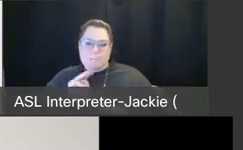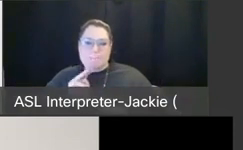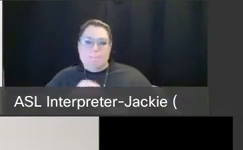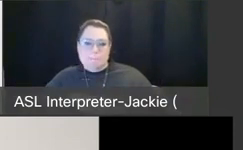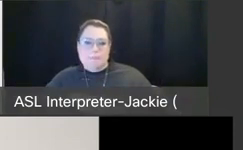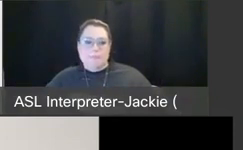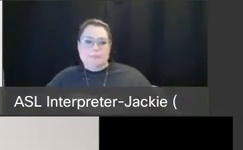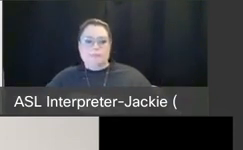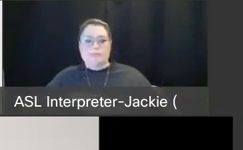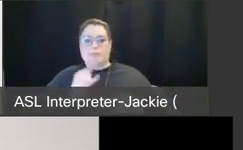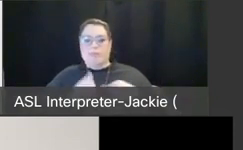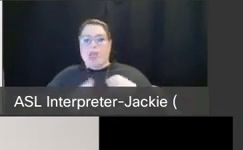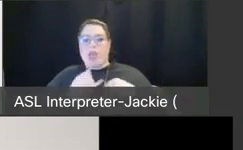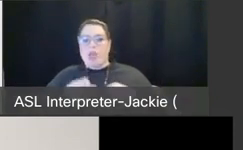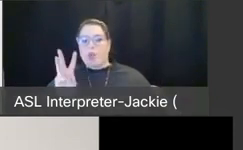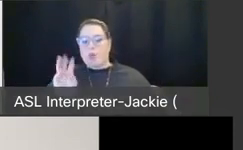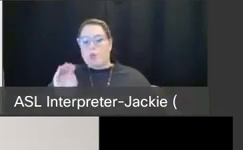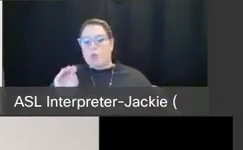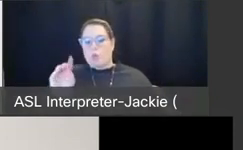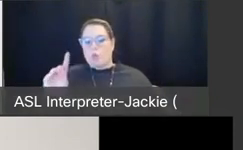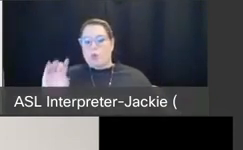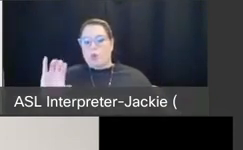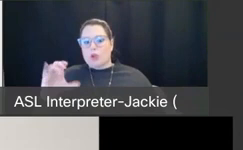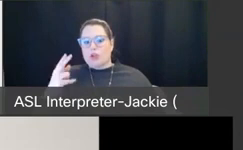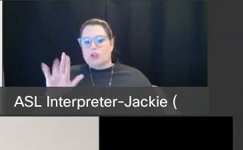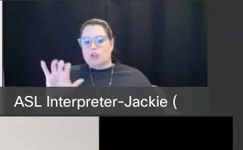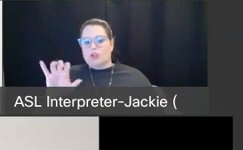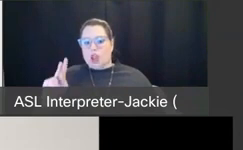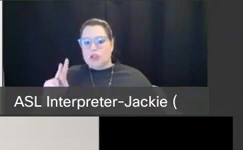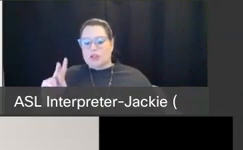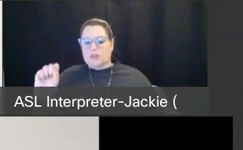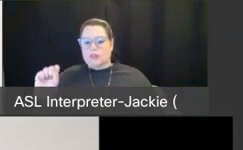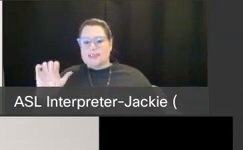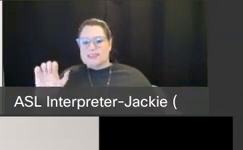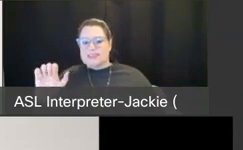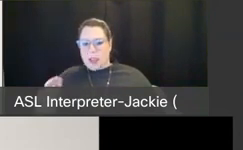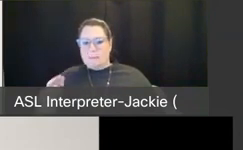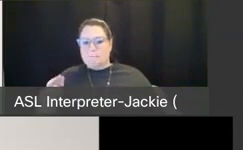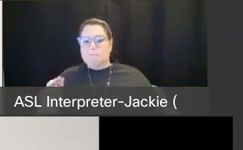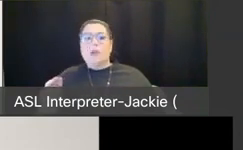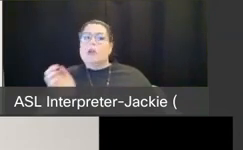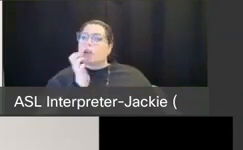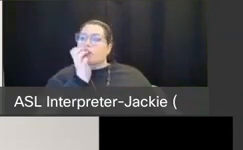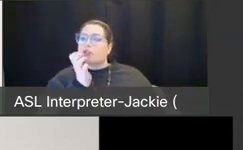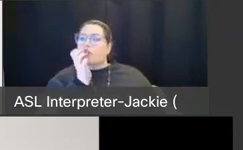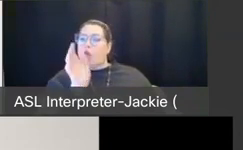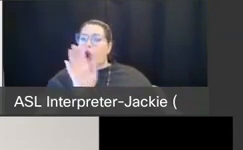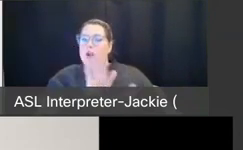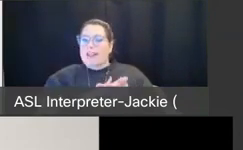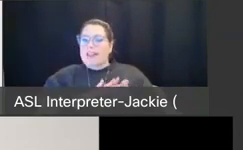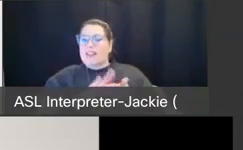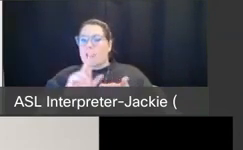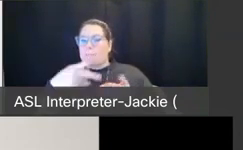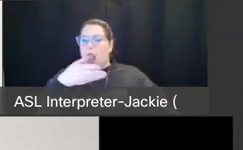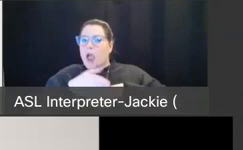landscapers or storm chasers who come and they're coming in to do yard cleanup, right? This is after storm. You